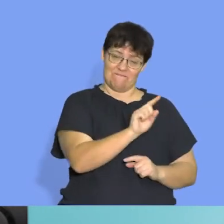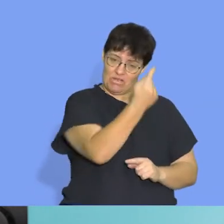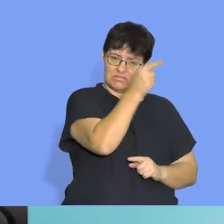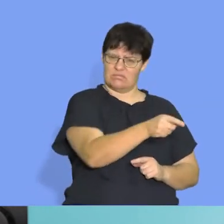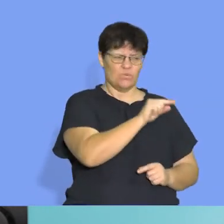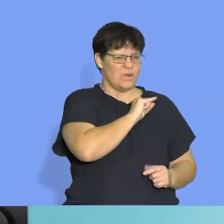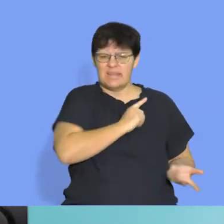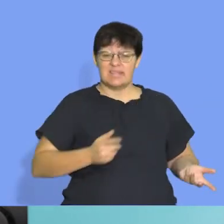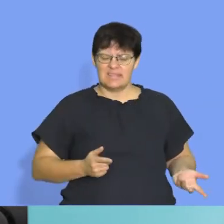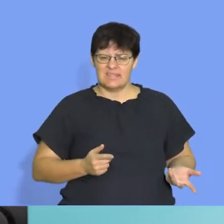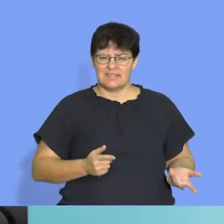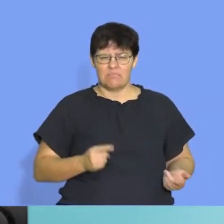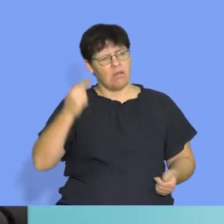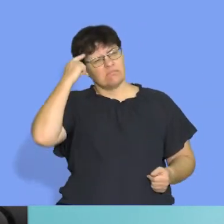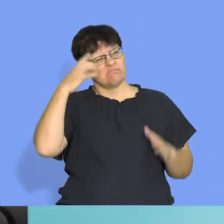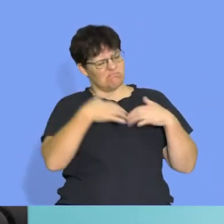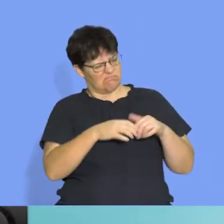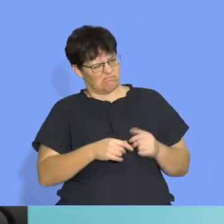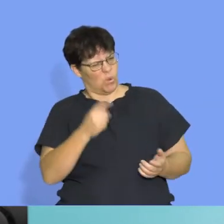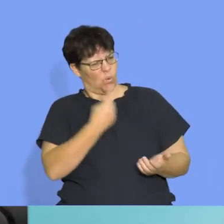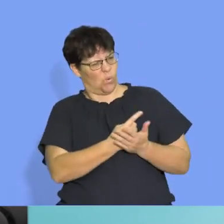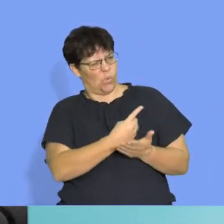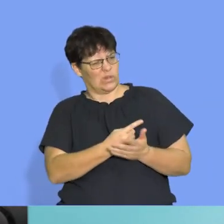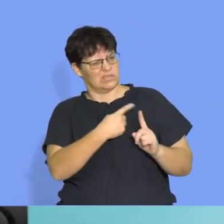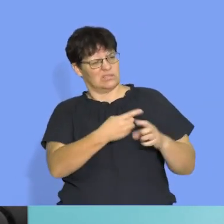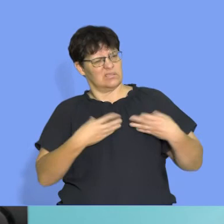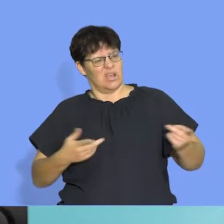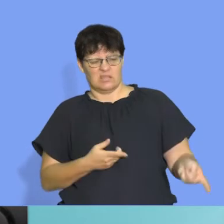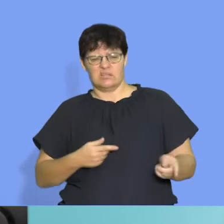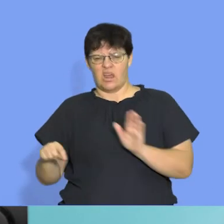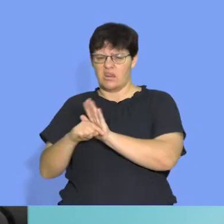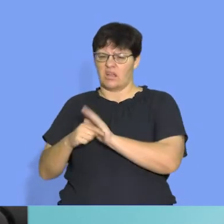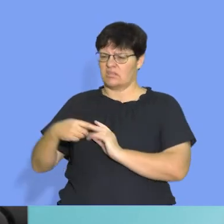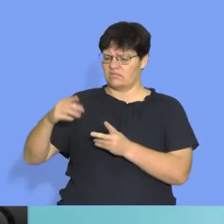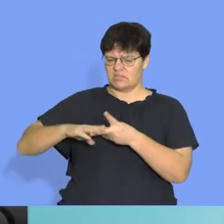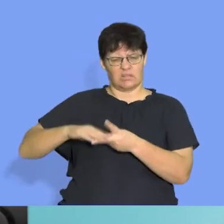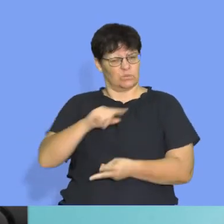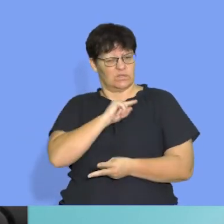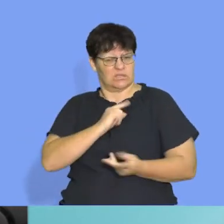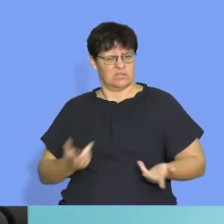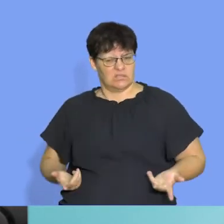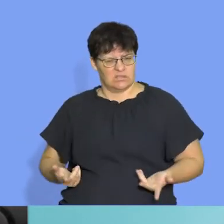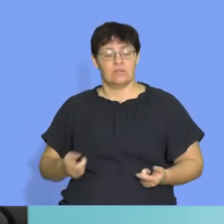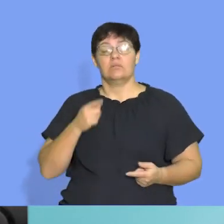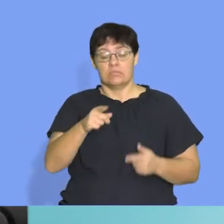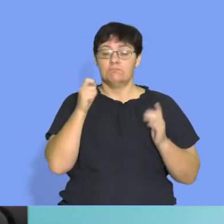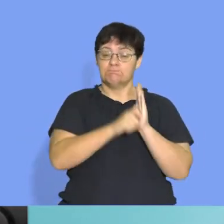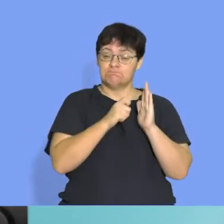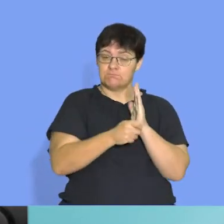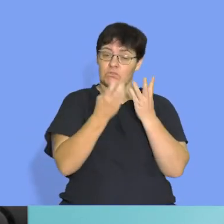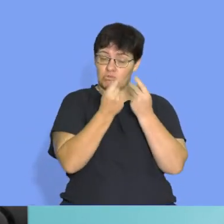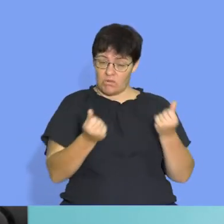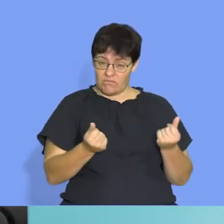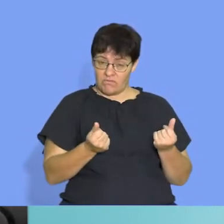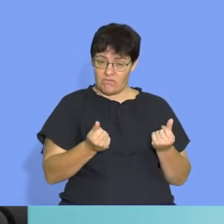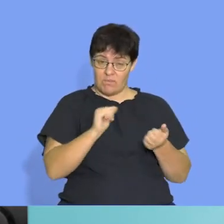I hope you were thinking about that, right? The reason for that is because when you're writing your solutions in maths, you must